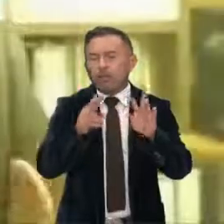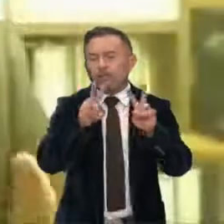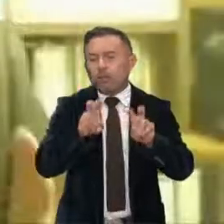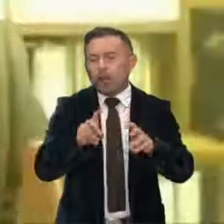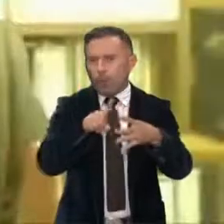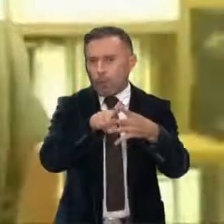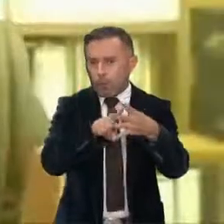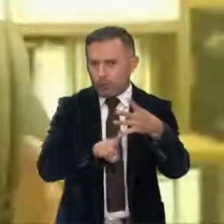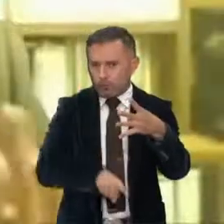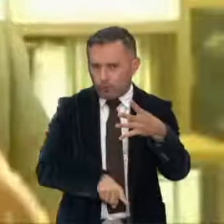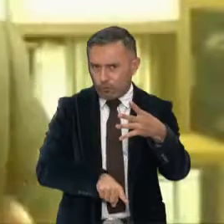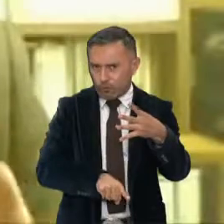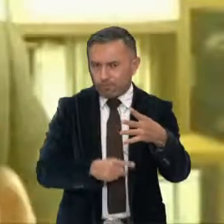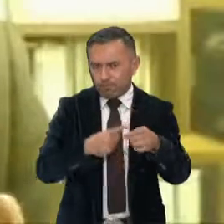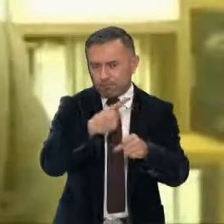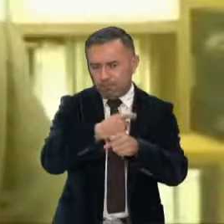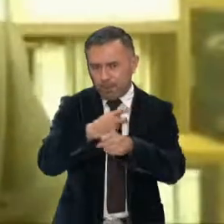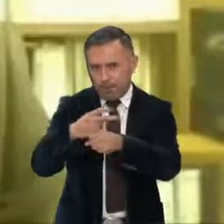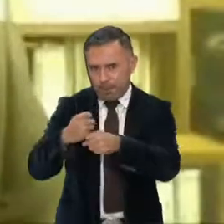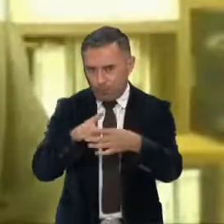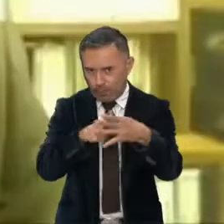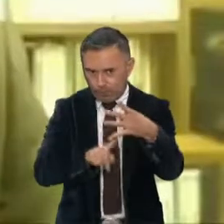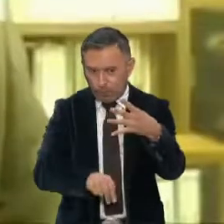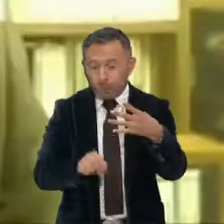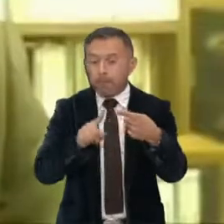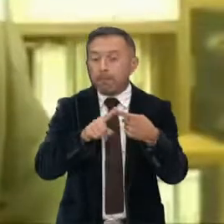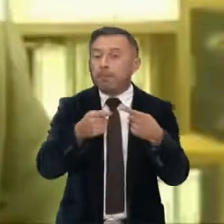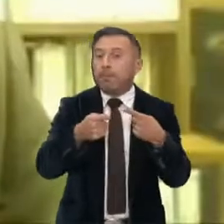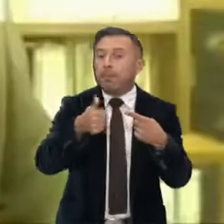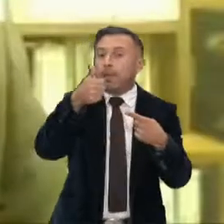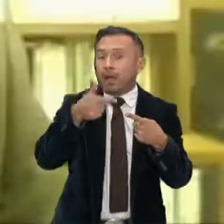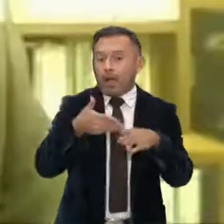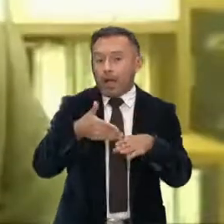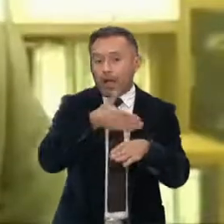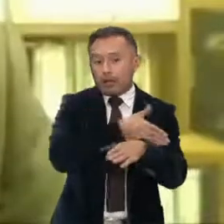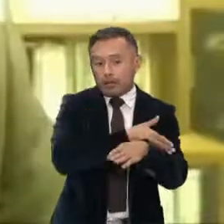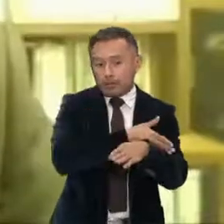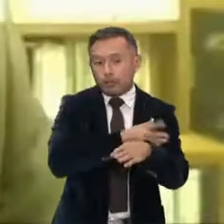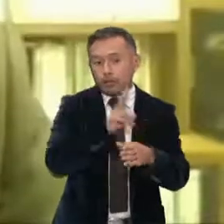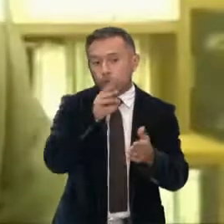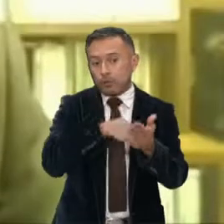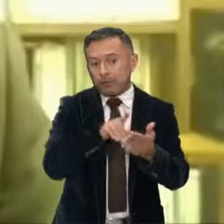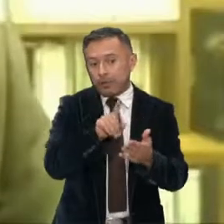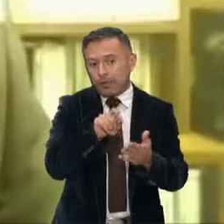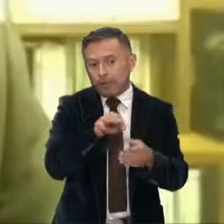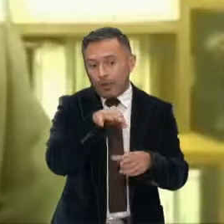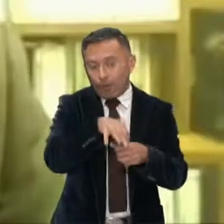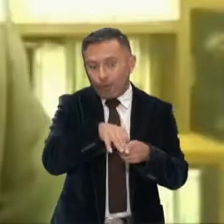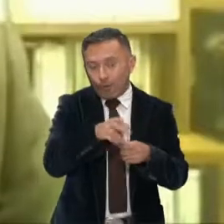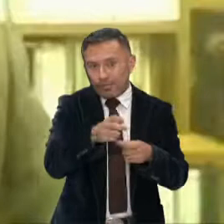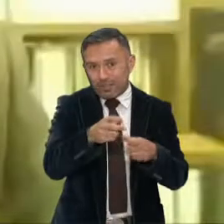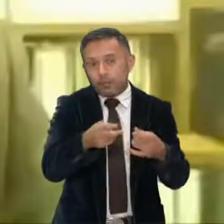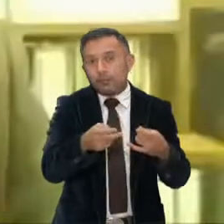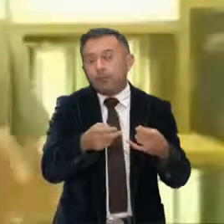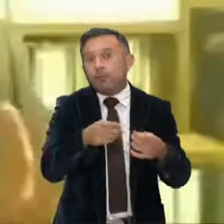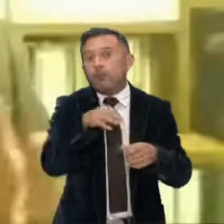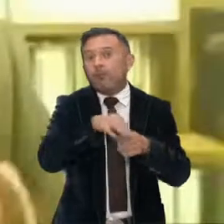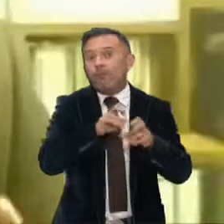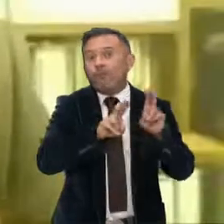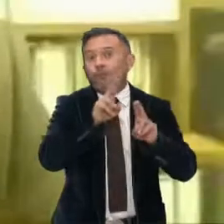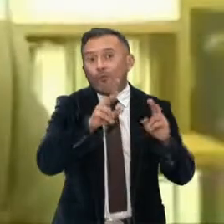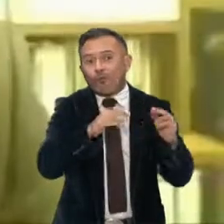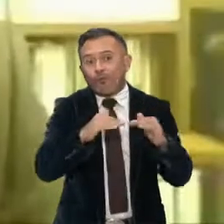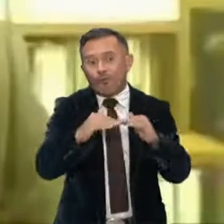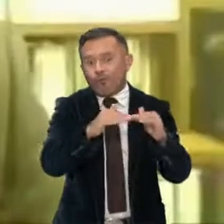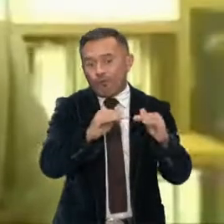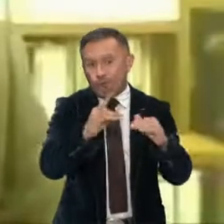to divide my speech in 4 parts. Why the 2020 election was very complex